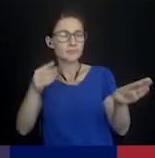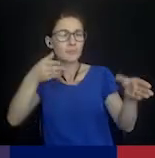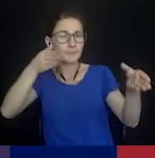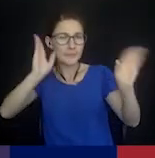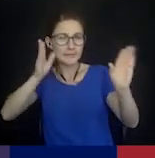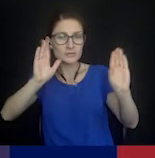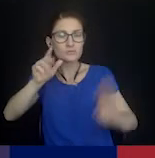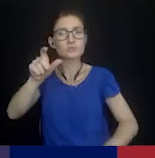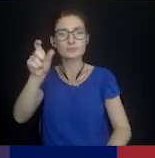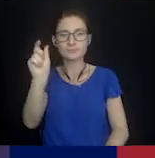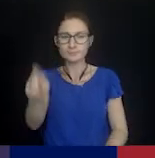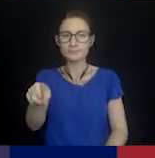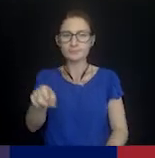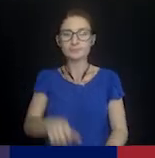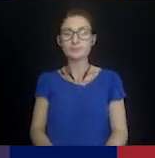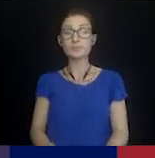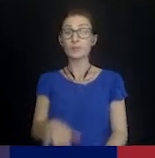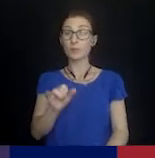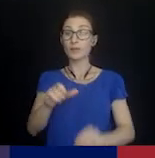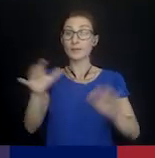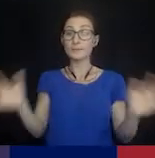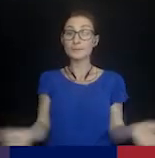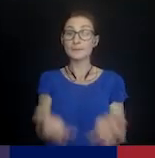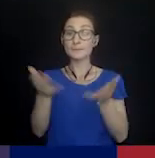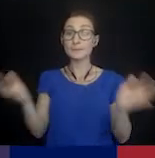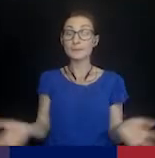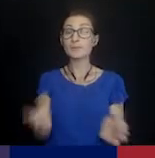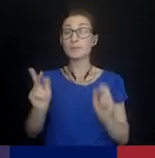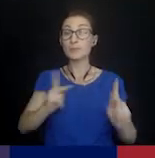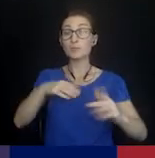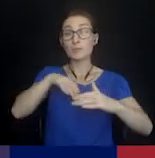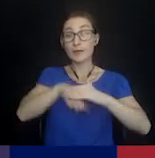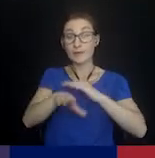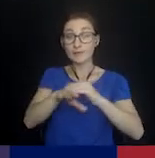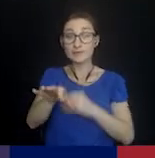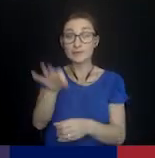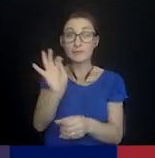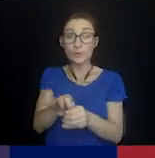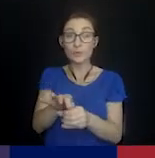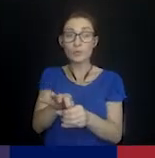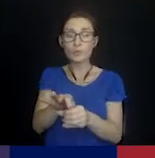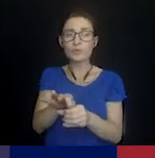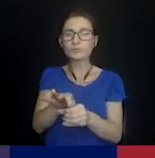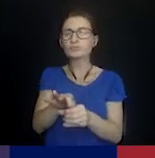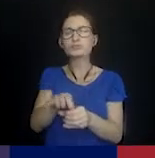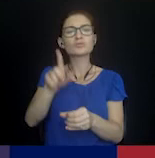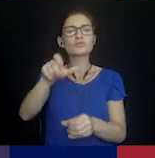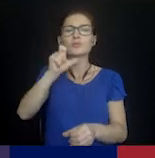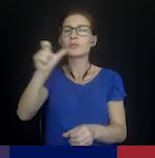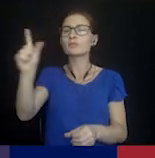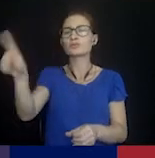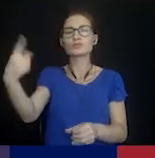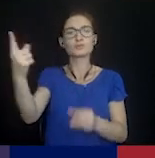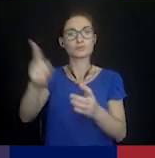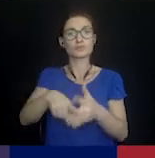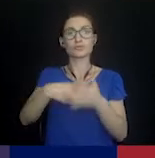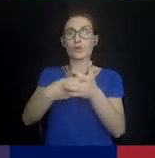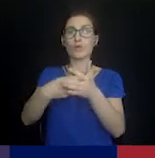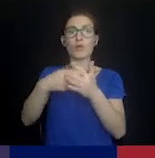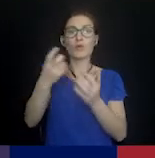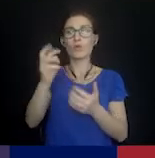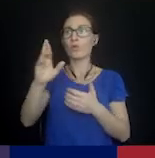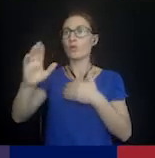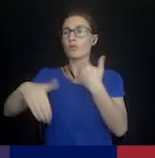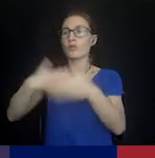therefore, the push for individuals to access the vote should not just start or